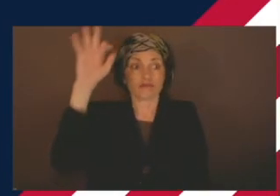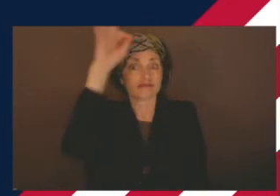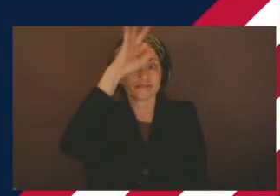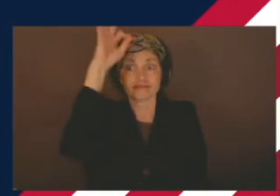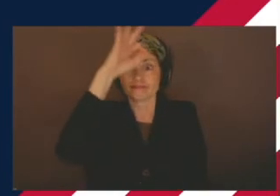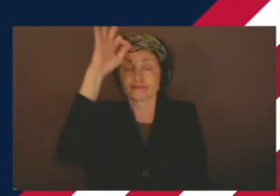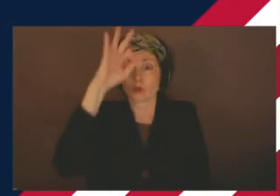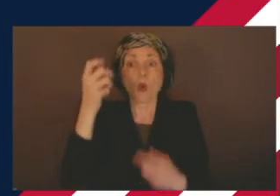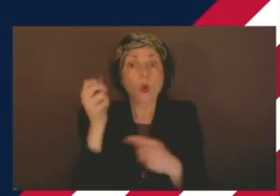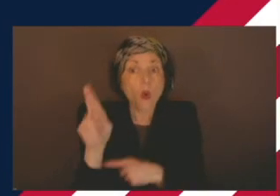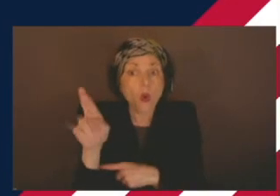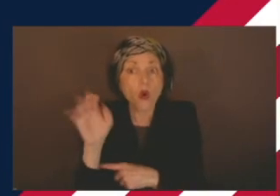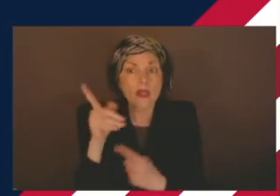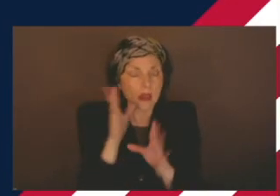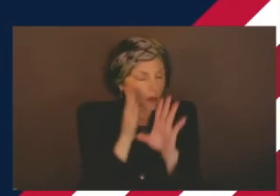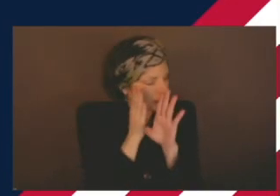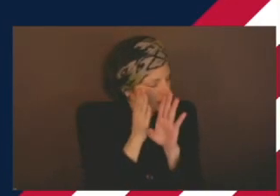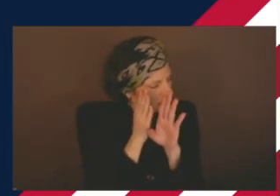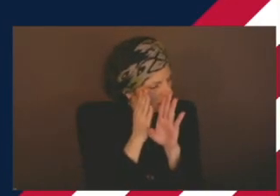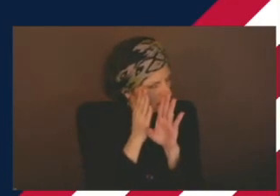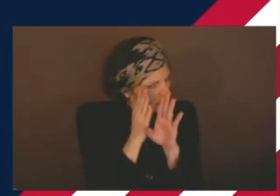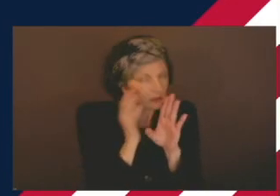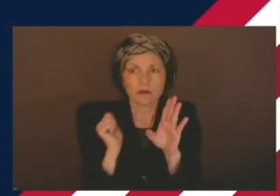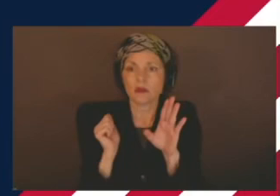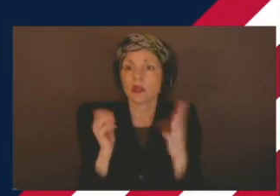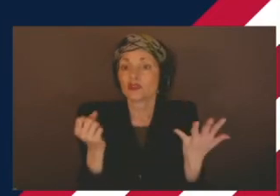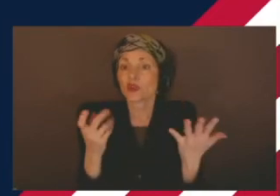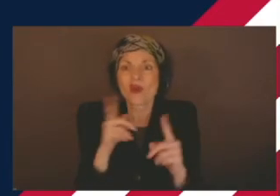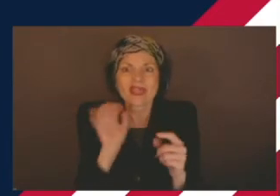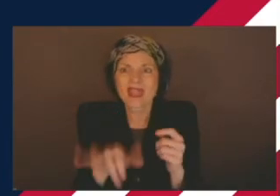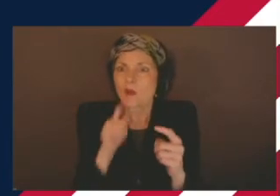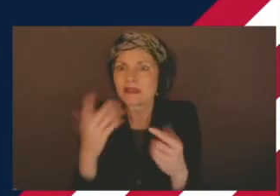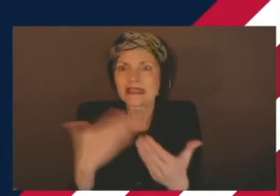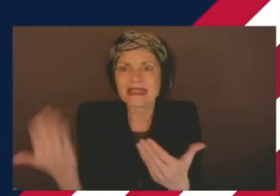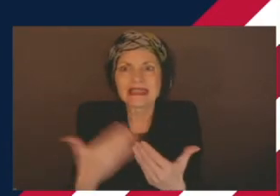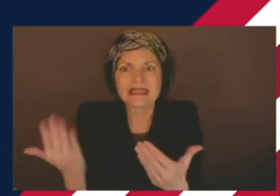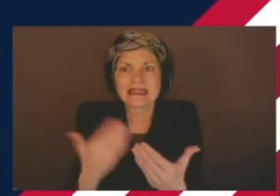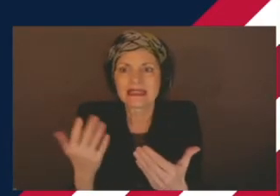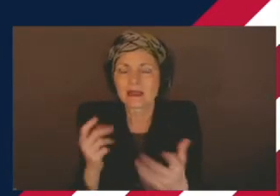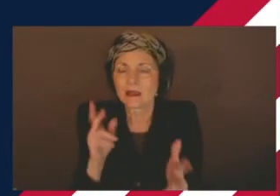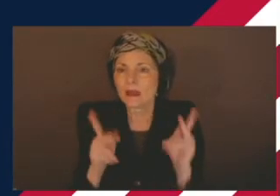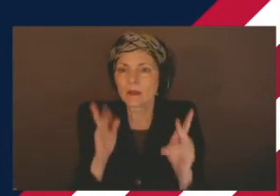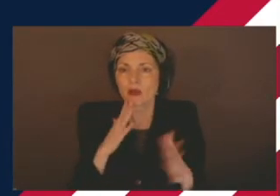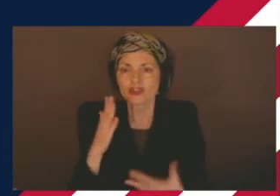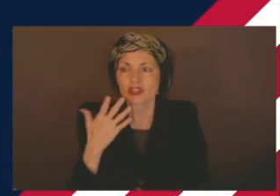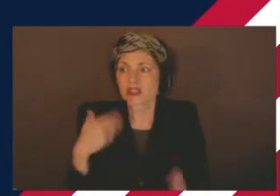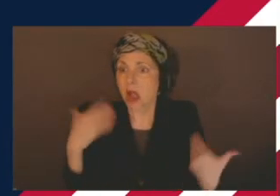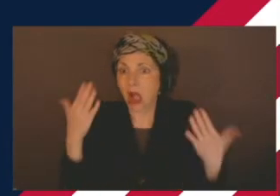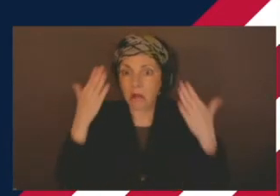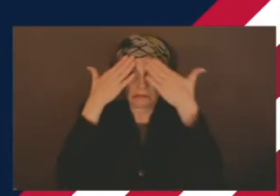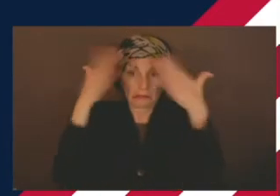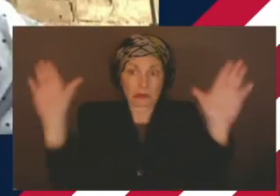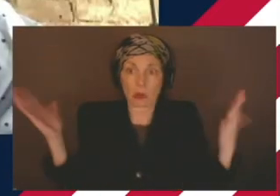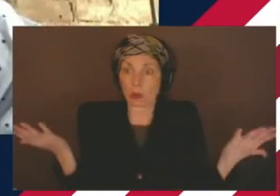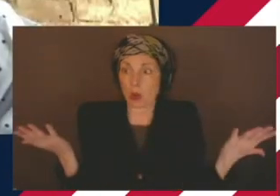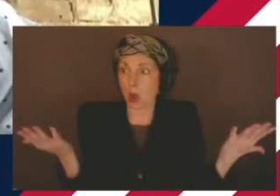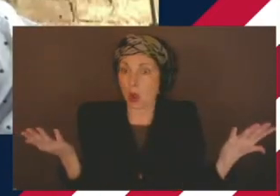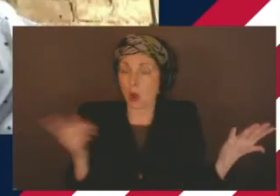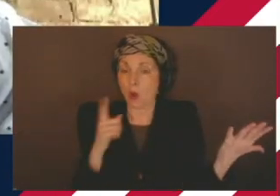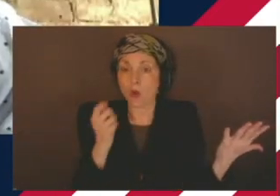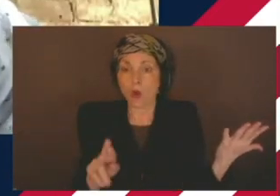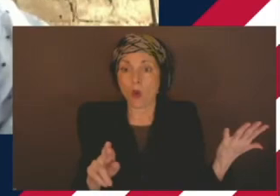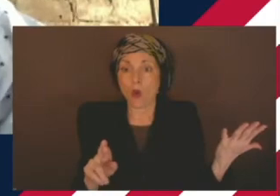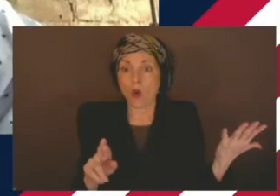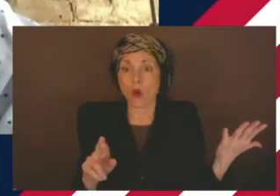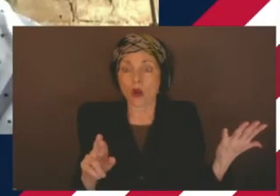There's the sort of lazy racism, the unconscious bias, the looking away because you don't want to